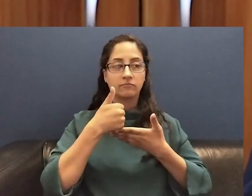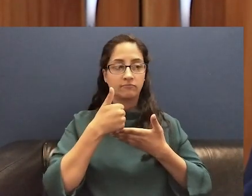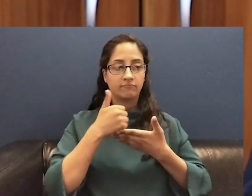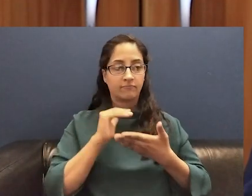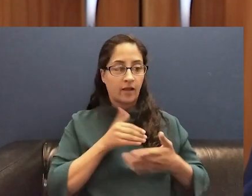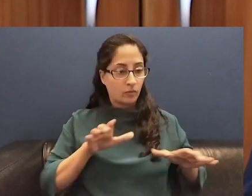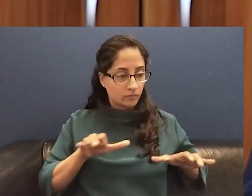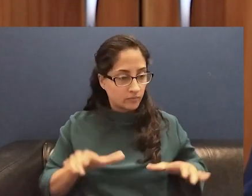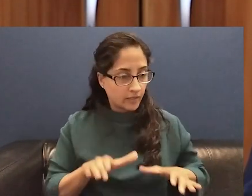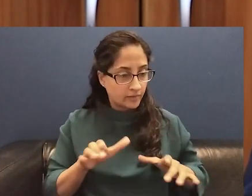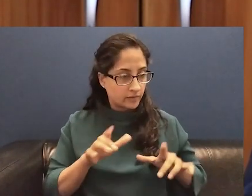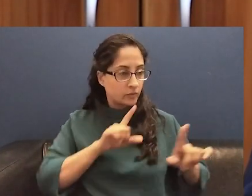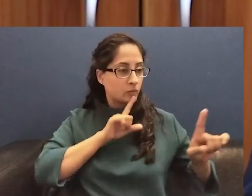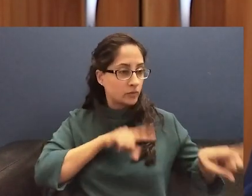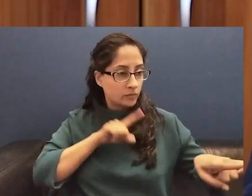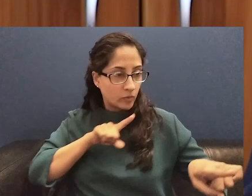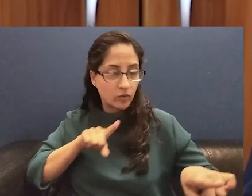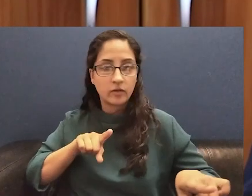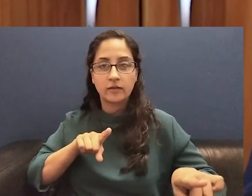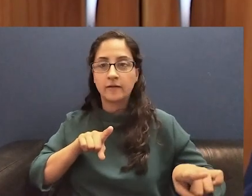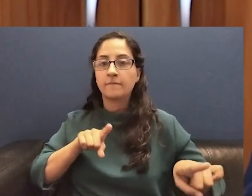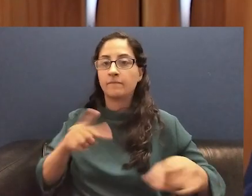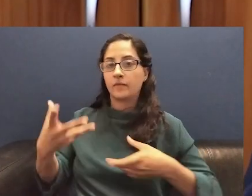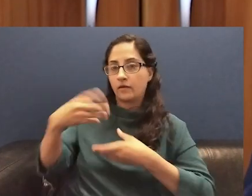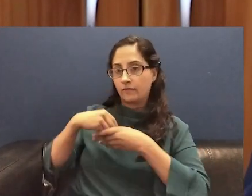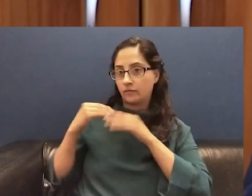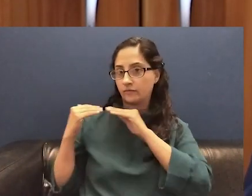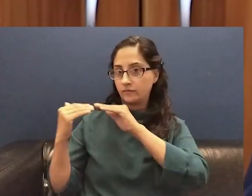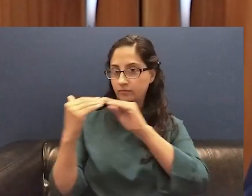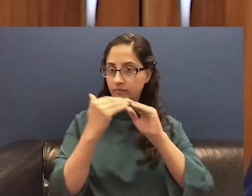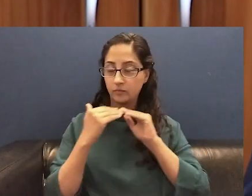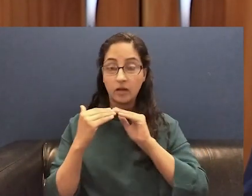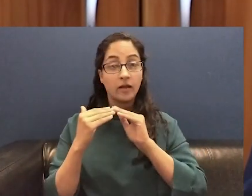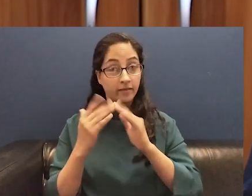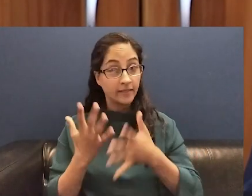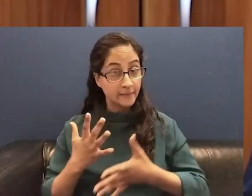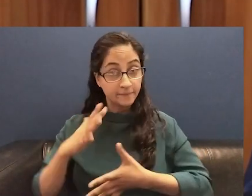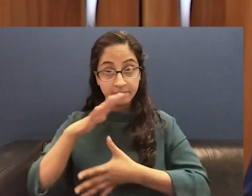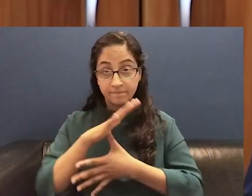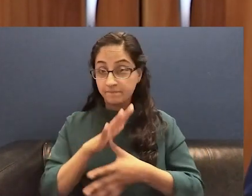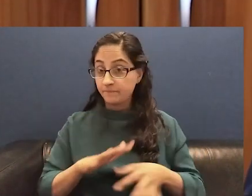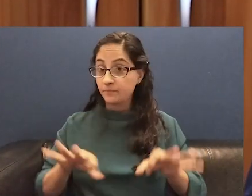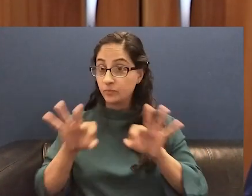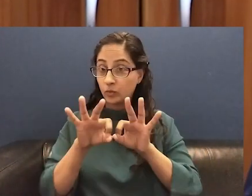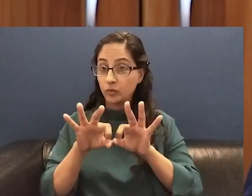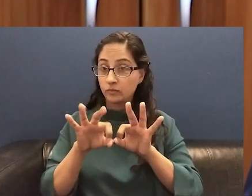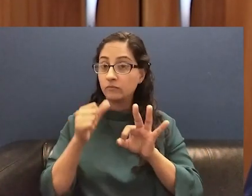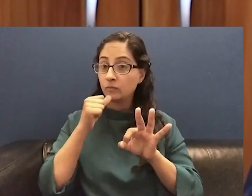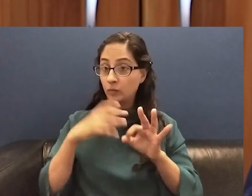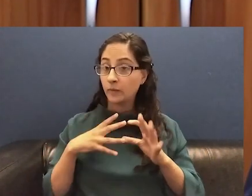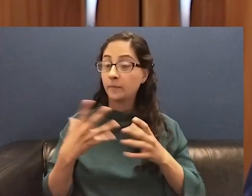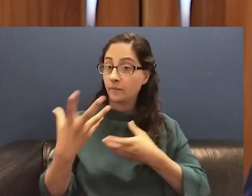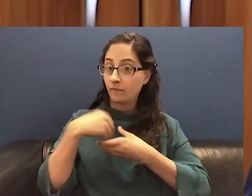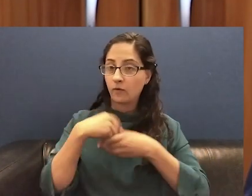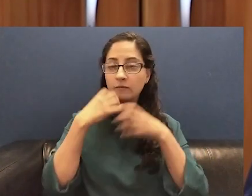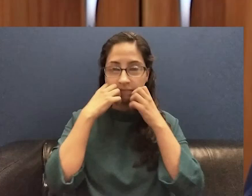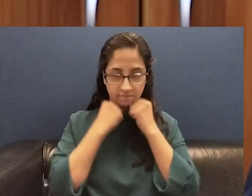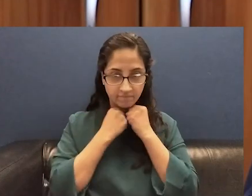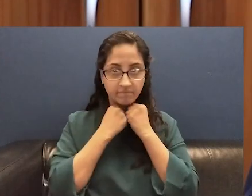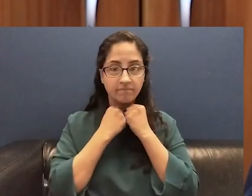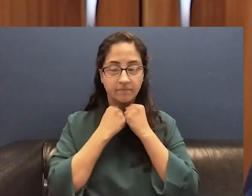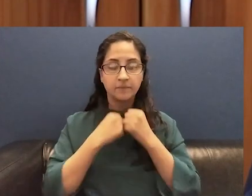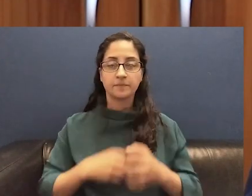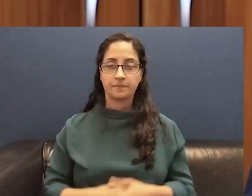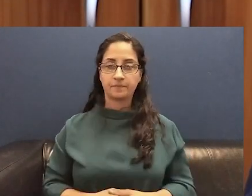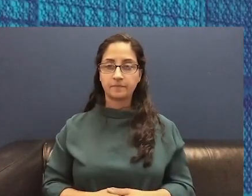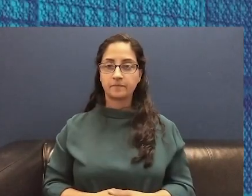up. So that has been a very important element of the work. This is something that we are very much committed, and we will continue to